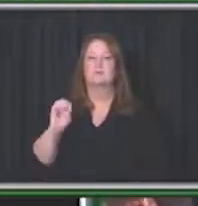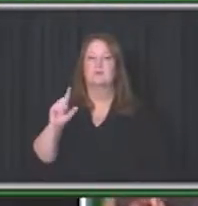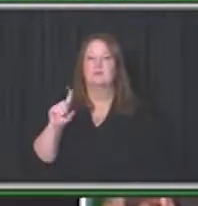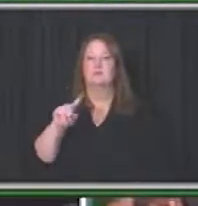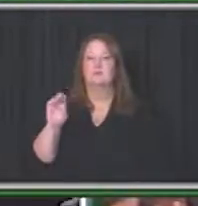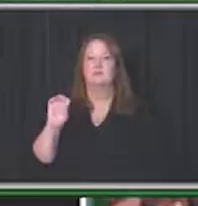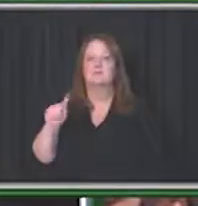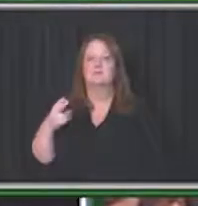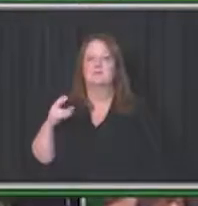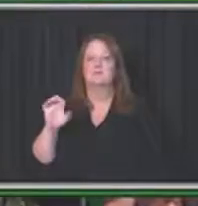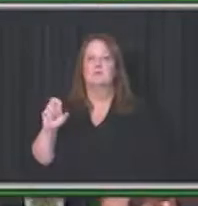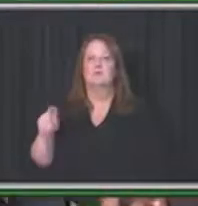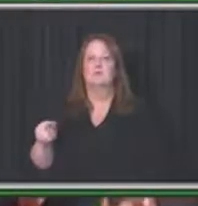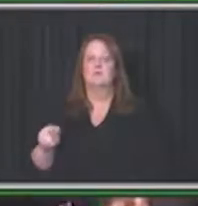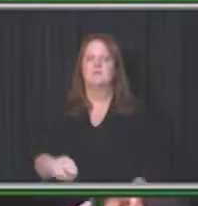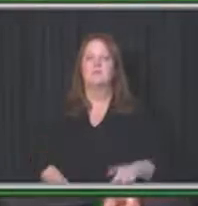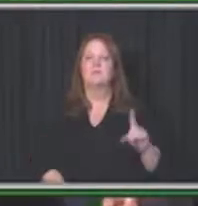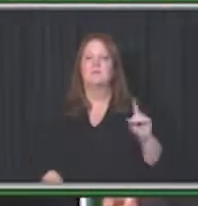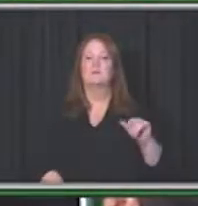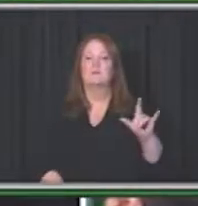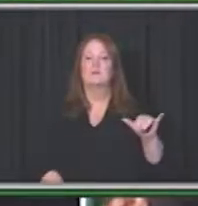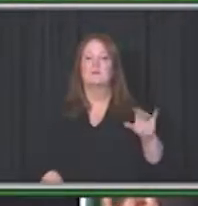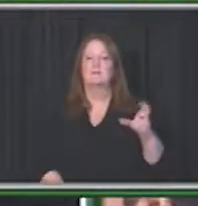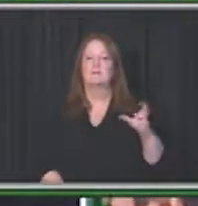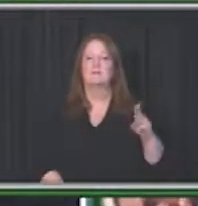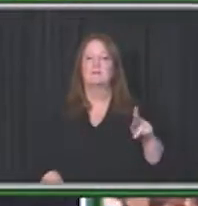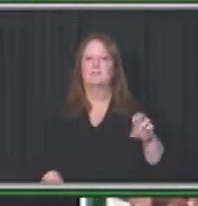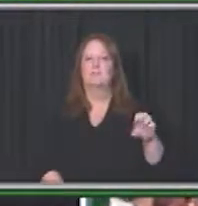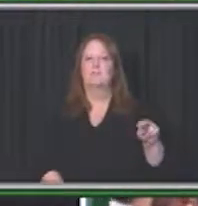Elizabeth Bernal. Kelly Chapman.